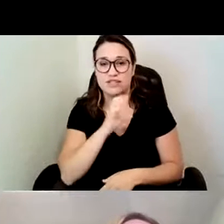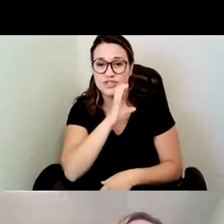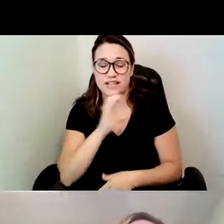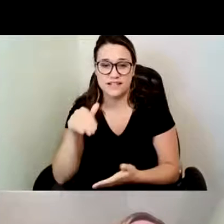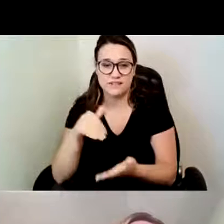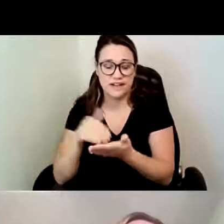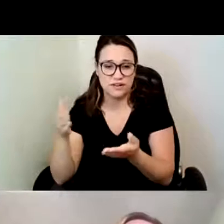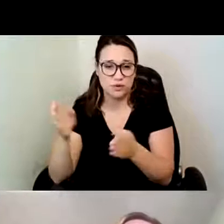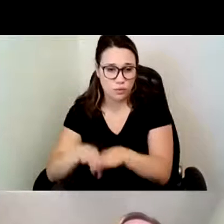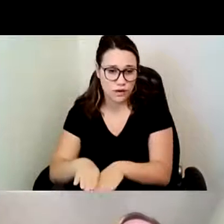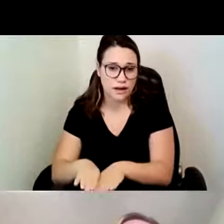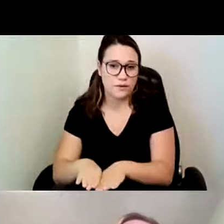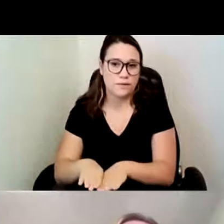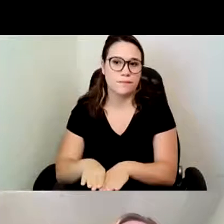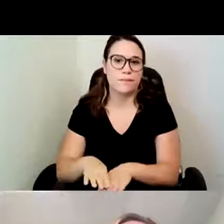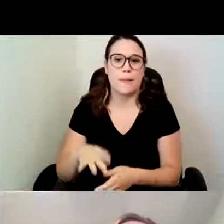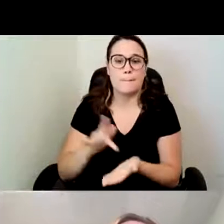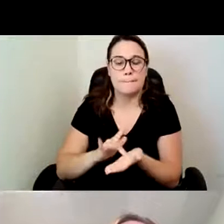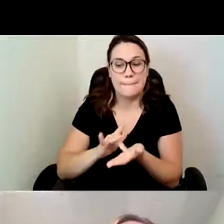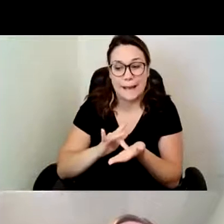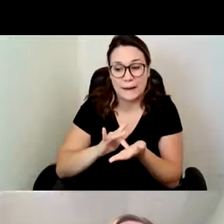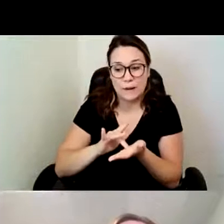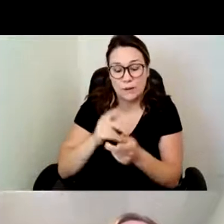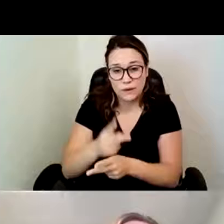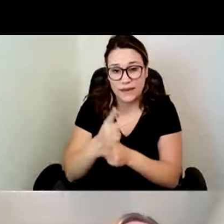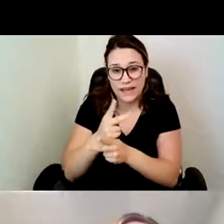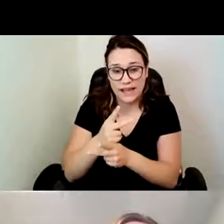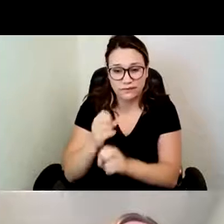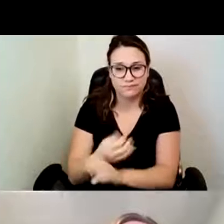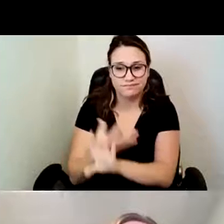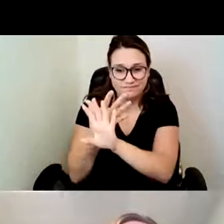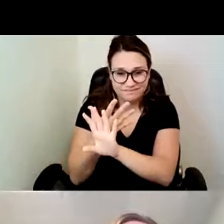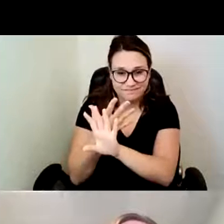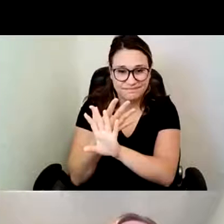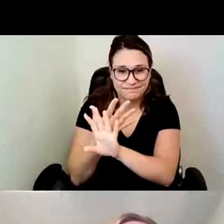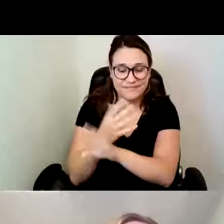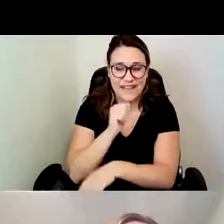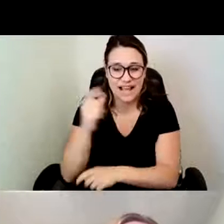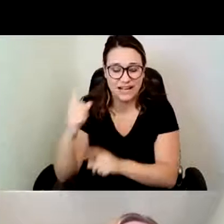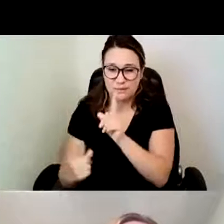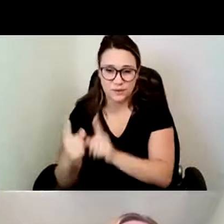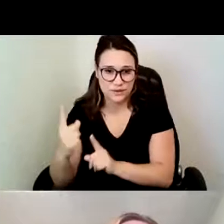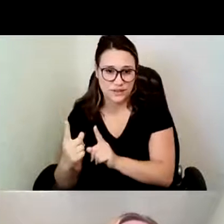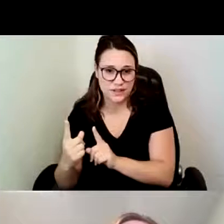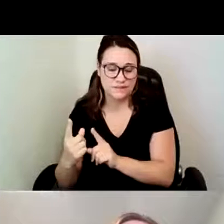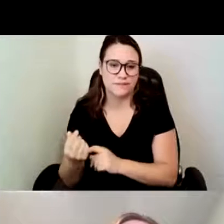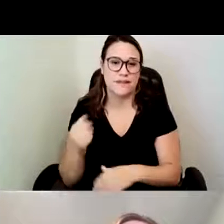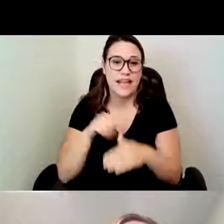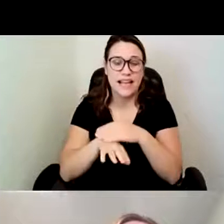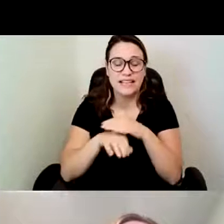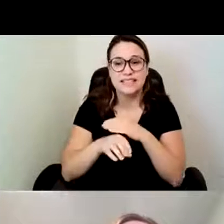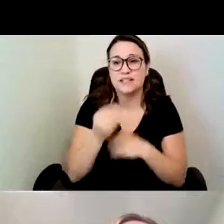from in-person to telehealth. Access to needs such as groceries, cleaning supplies,